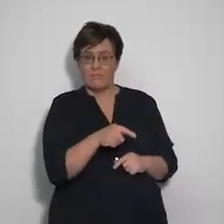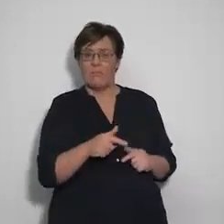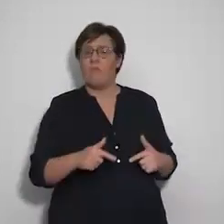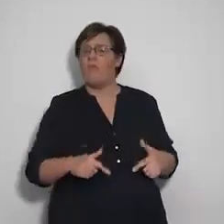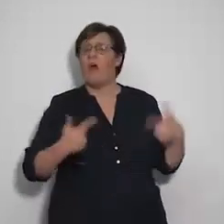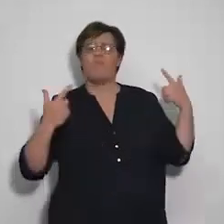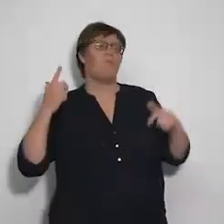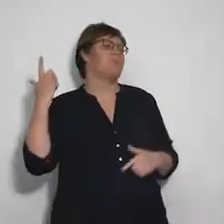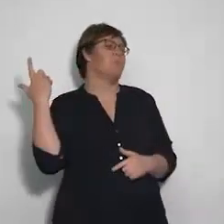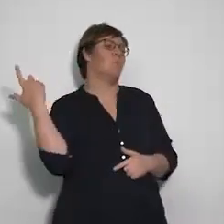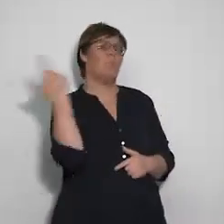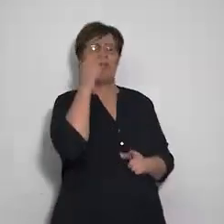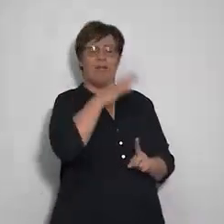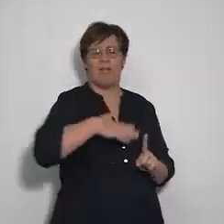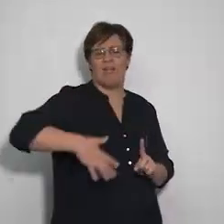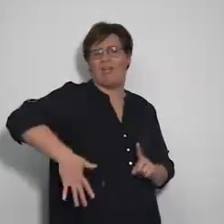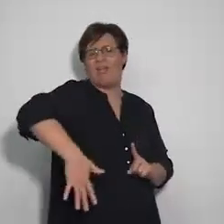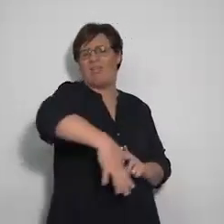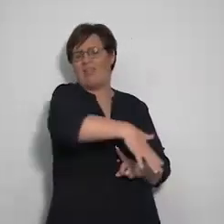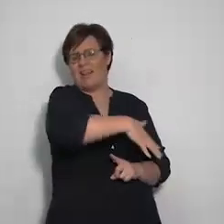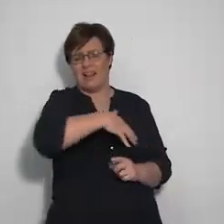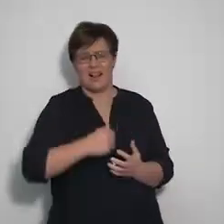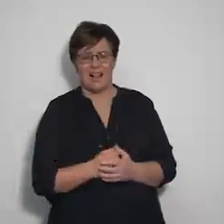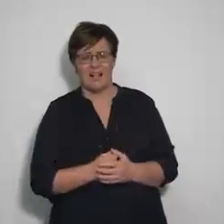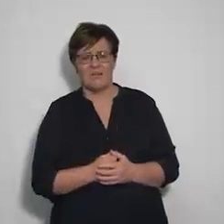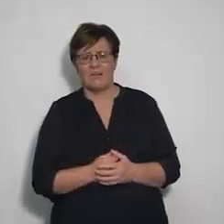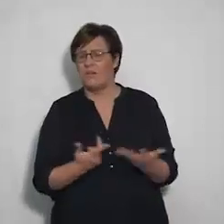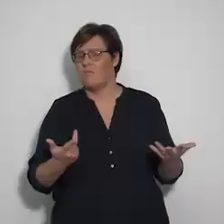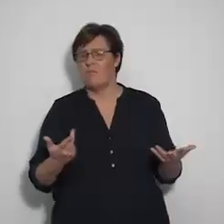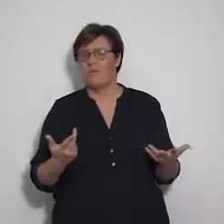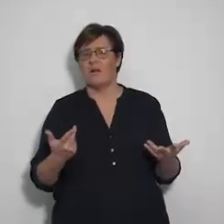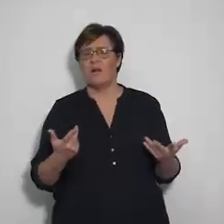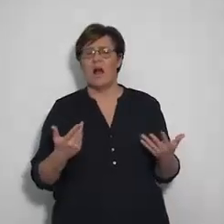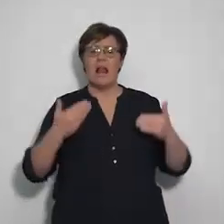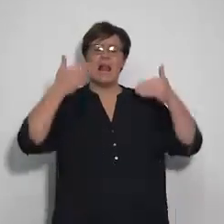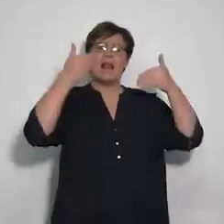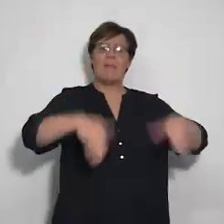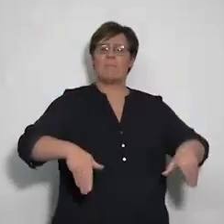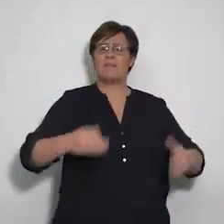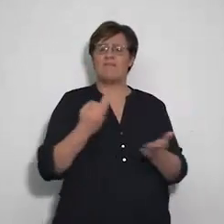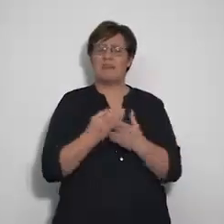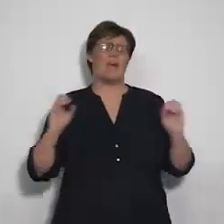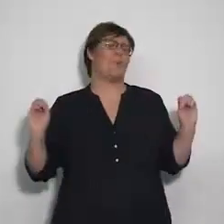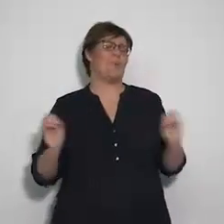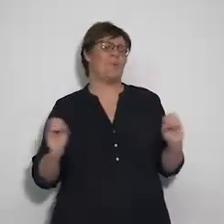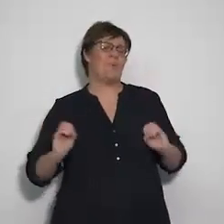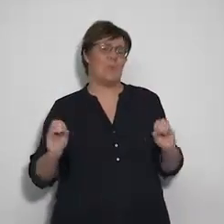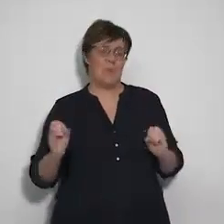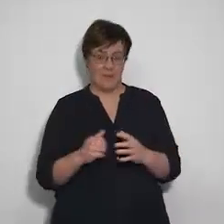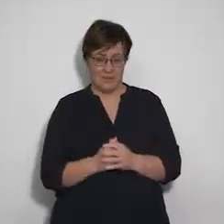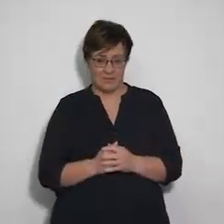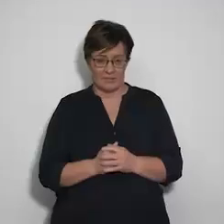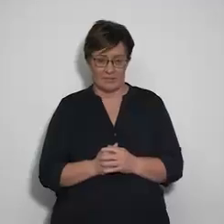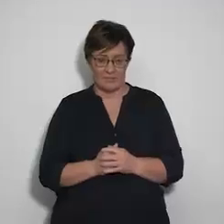is living in a wonderful area where there are no limiting